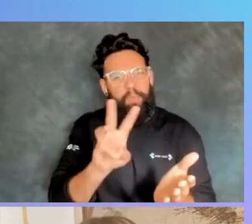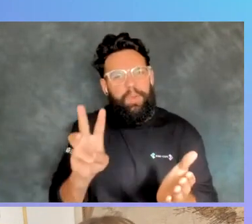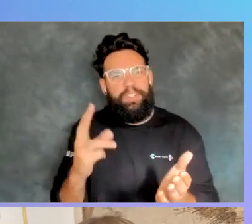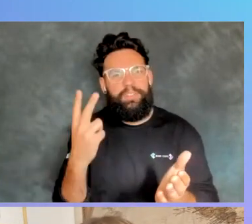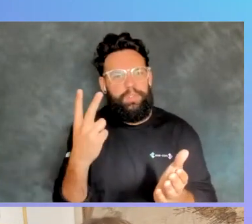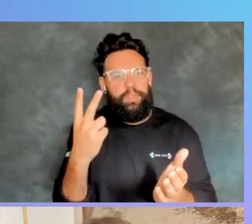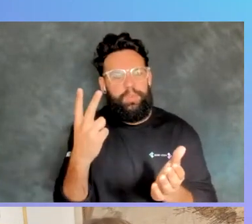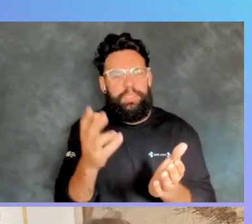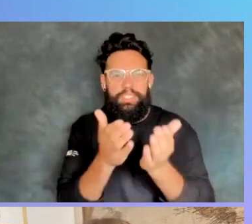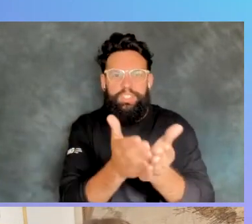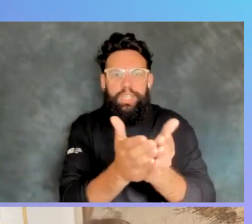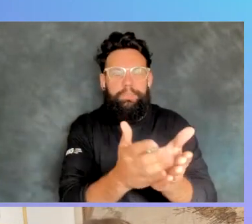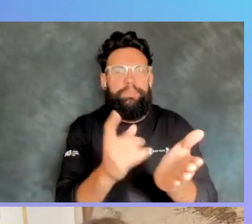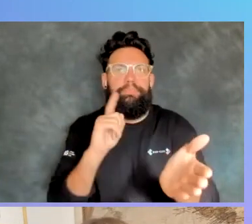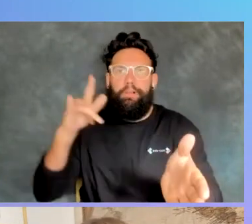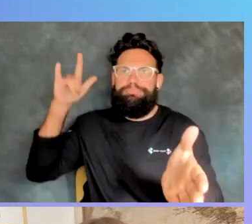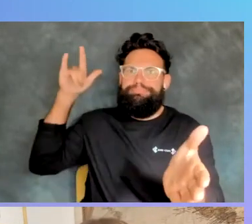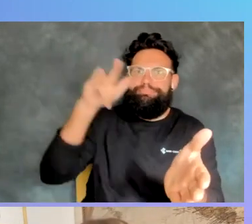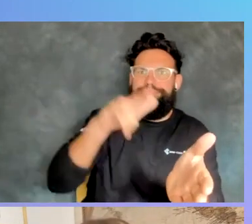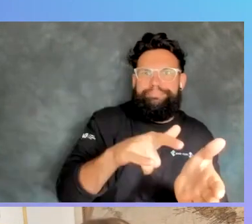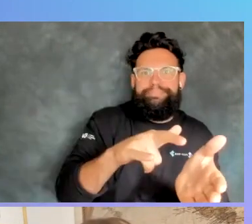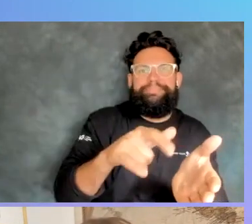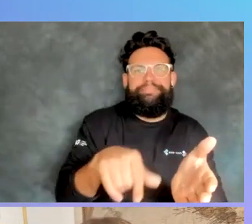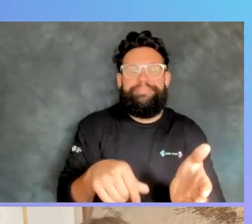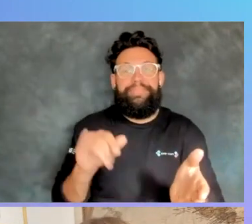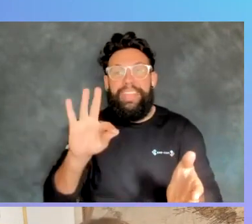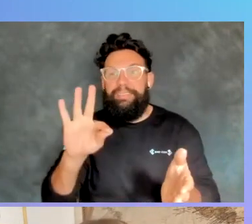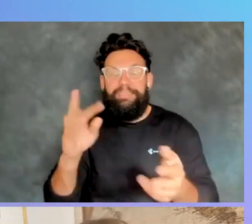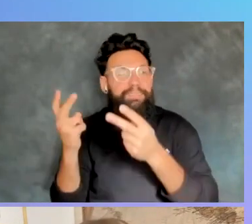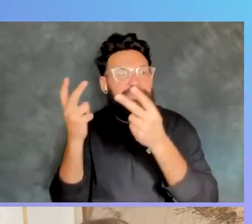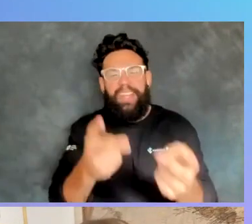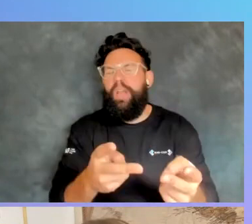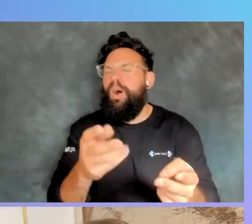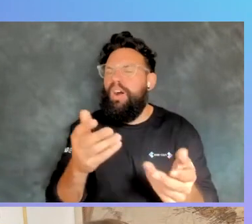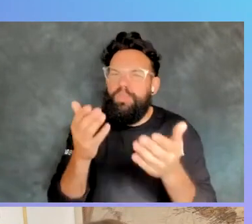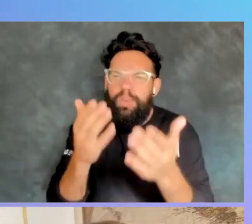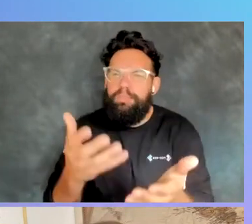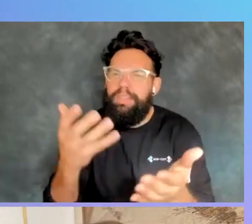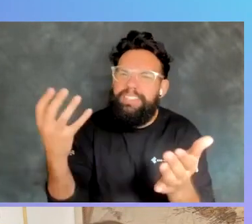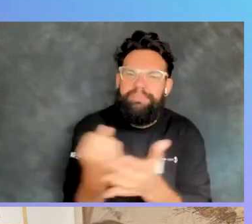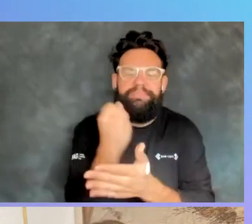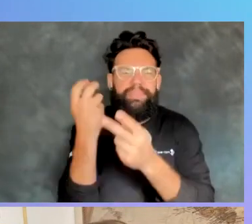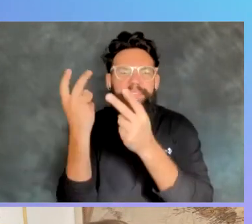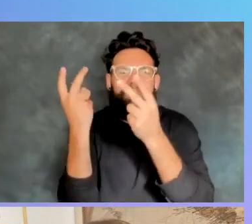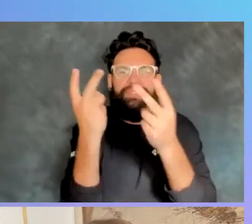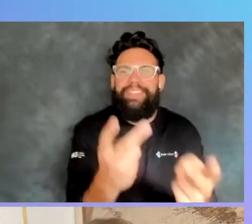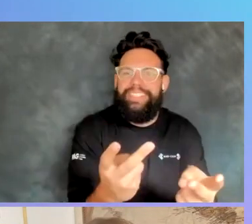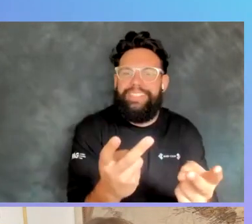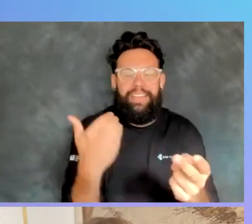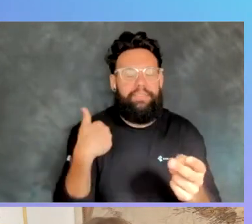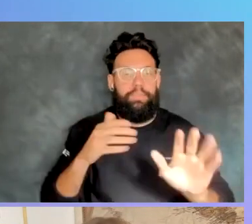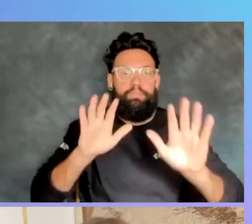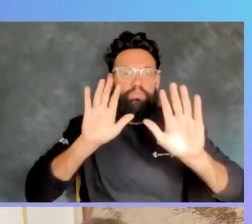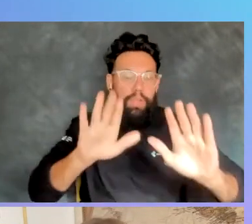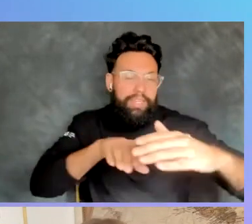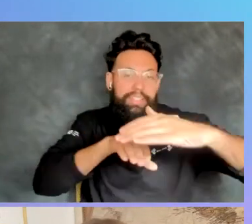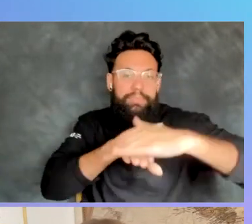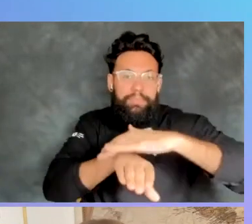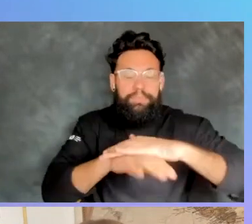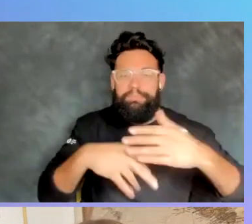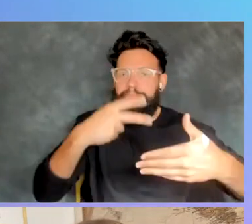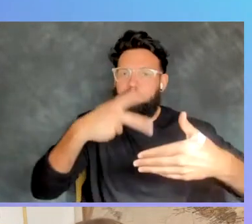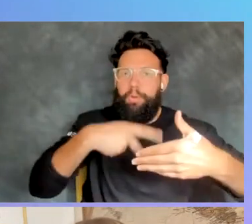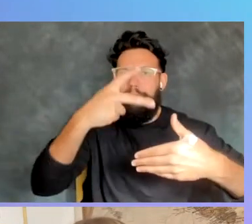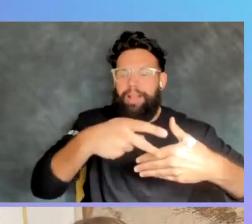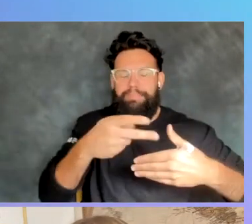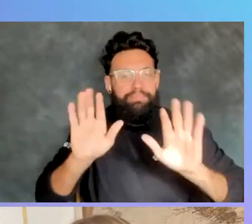46th Street. If you are ever in town, I highly recommend it. It is such a cool museum, and they have a fabulous access program. The image